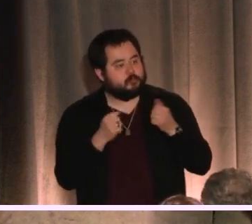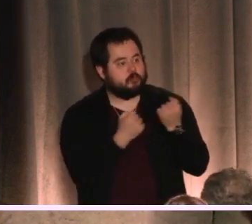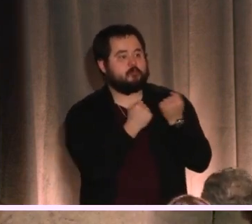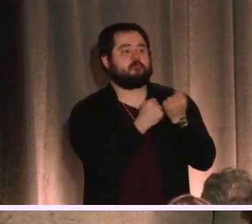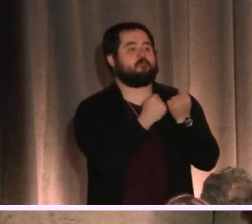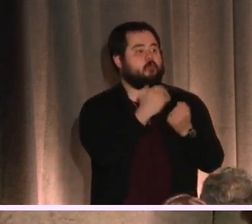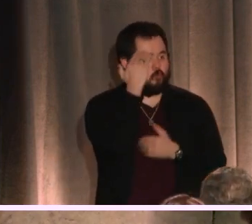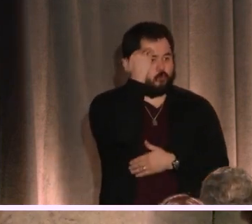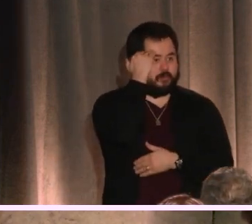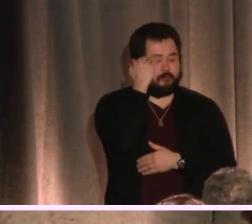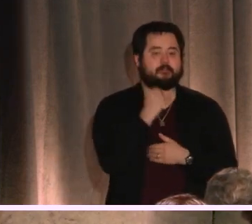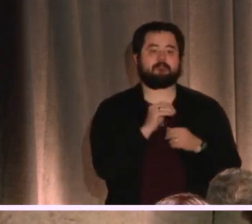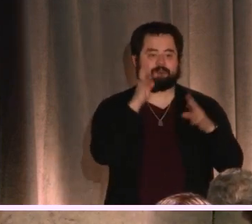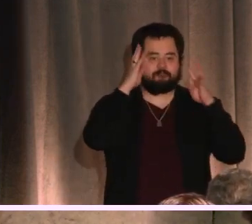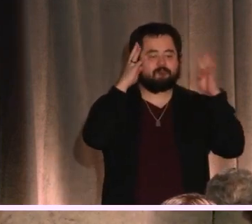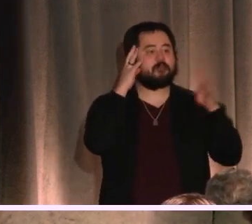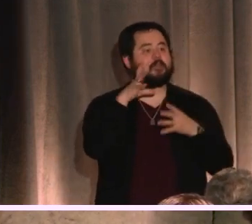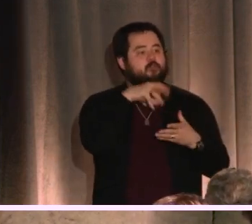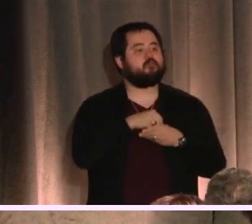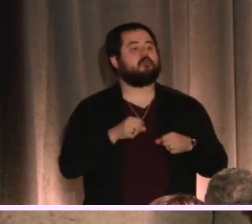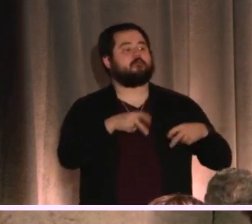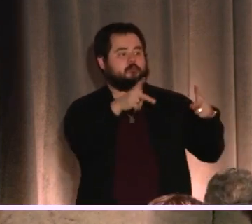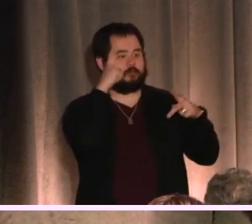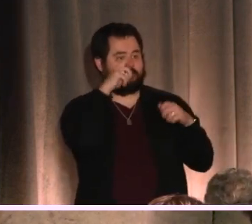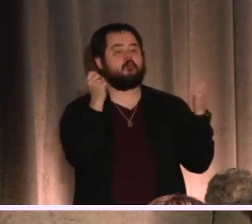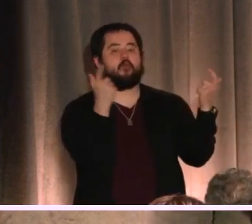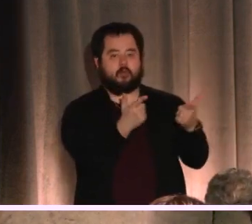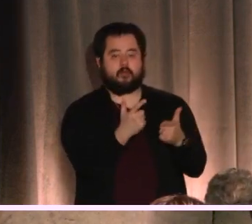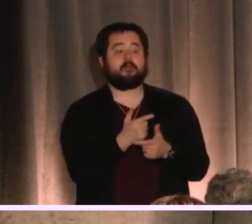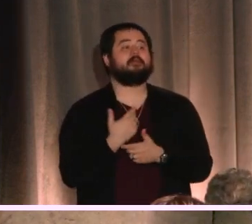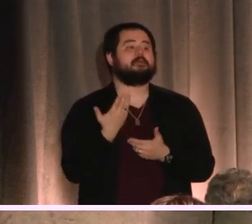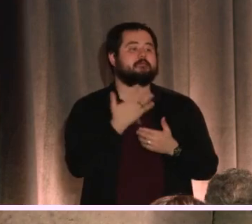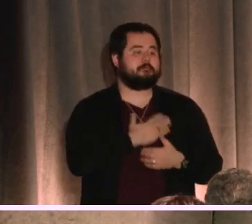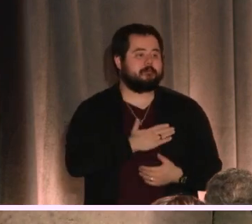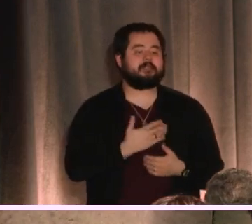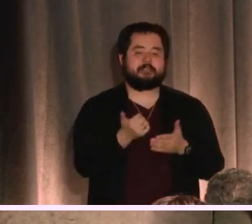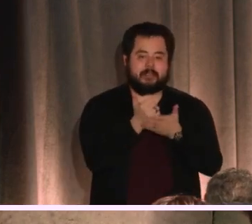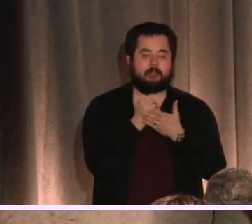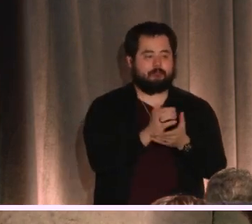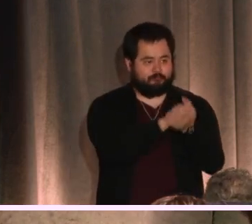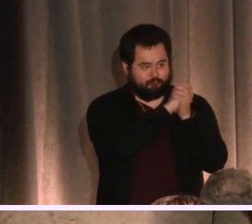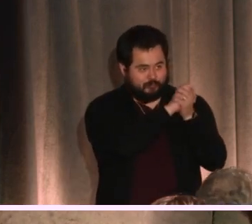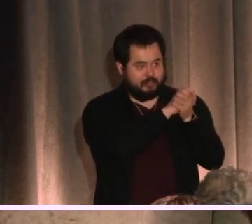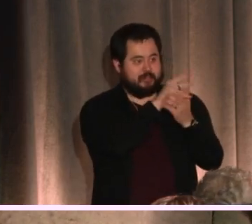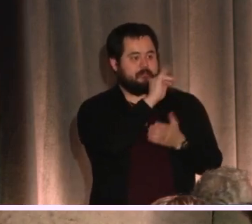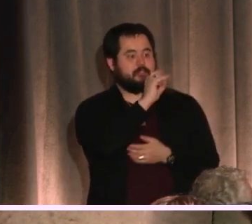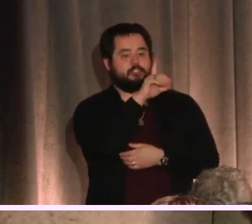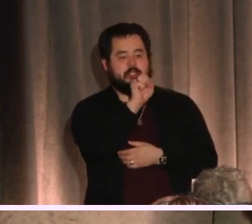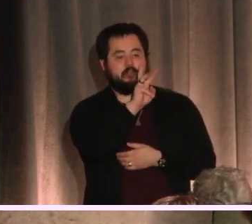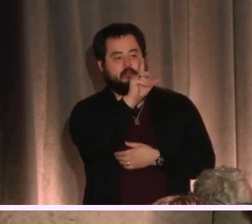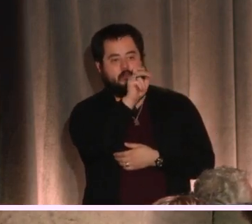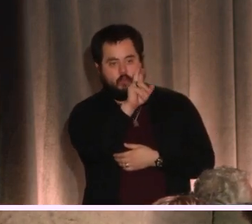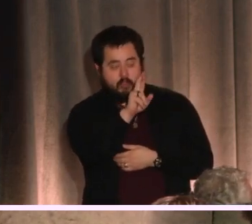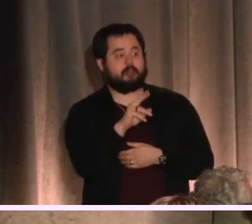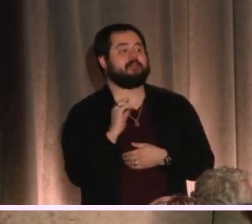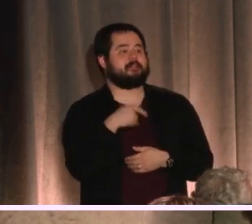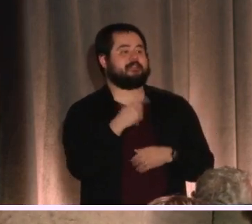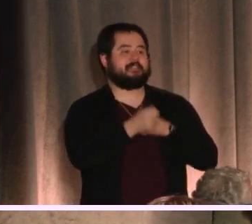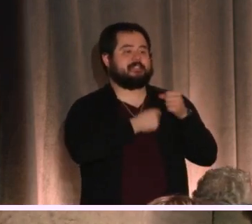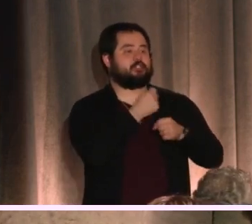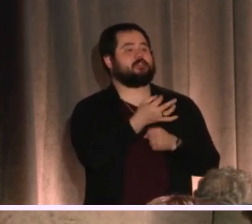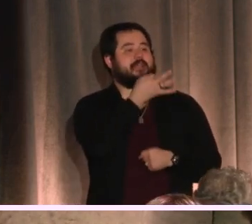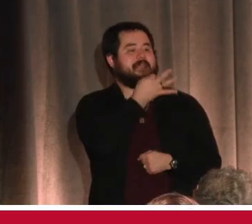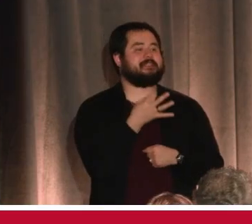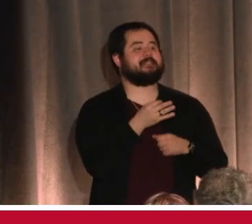and create inclusive opportunities for all. Please join me in congratulating Michelle Walker as this year's Excellence in